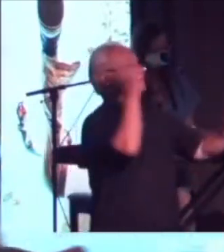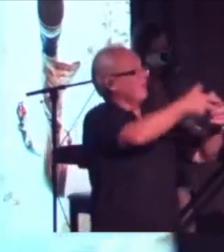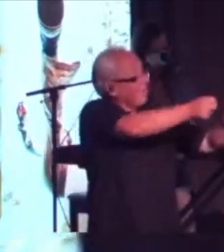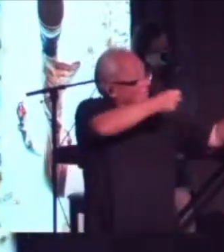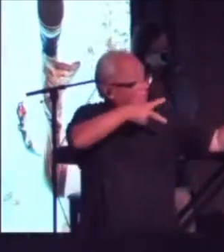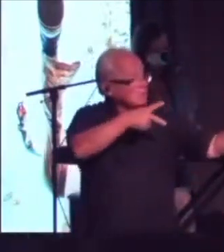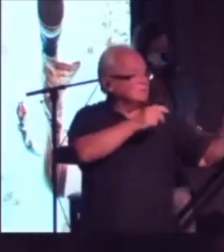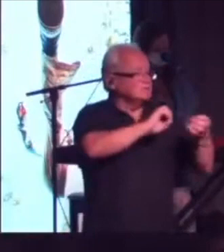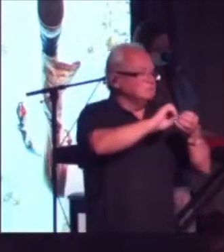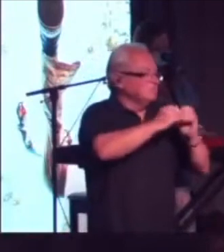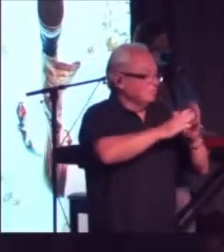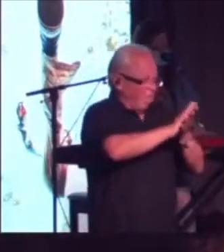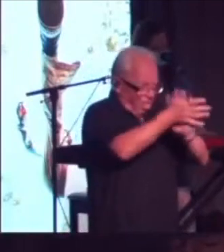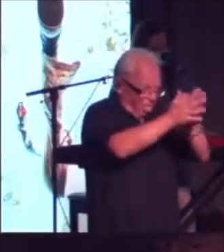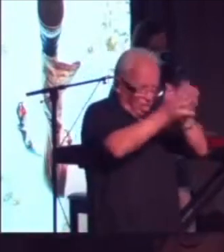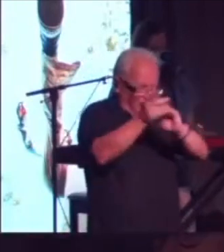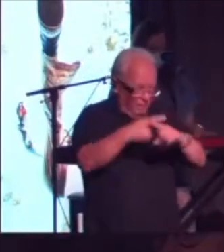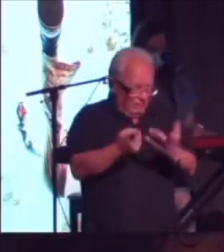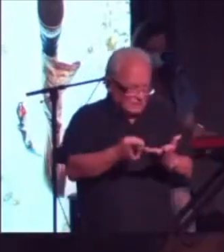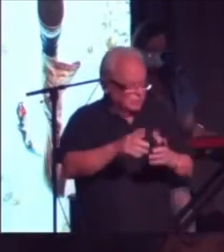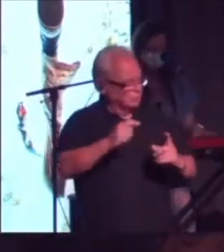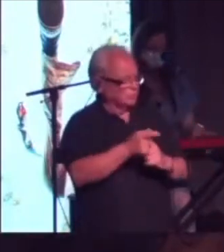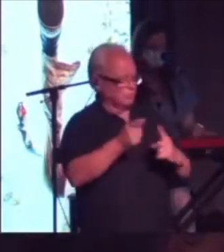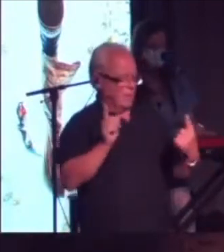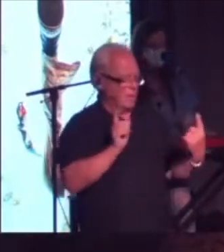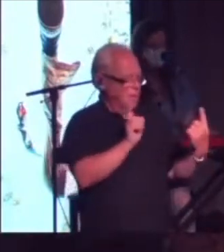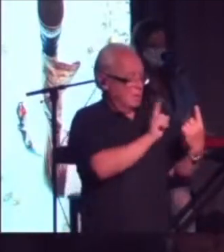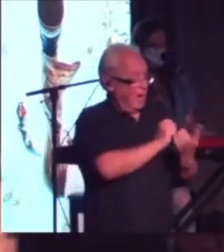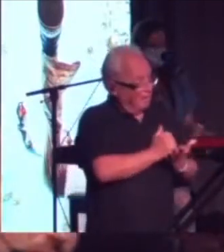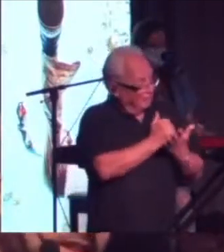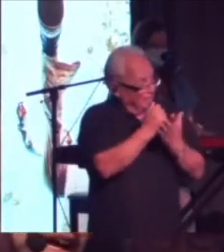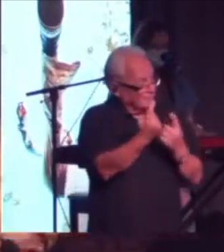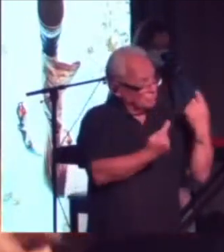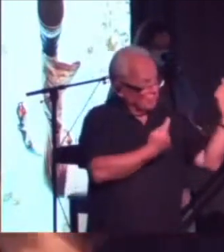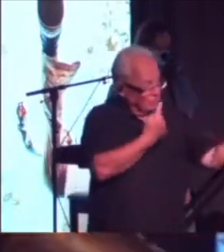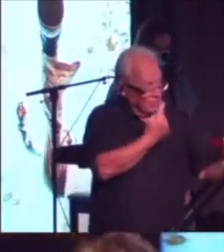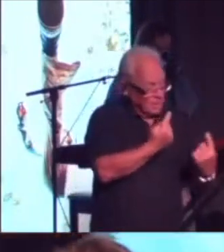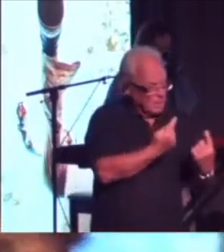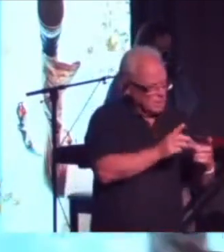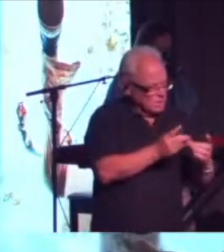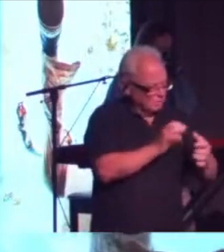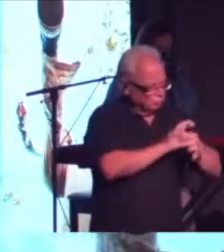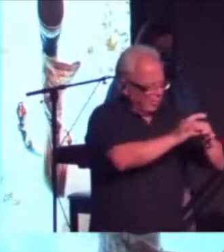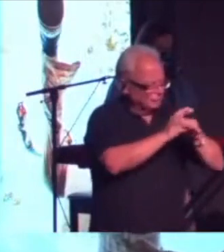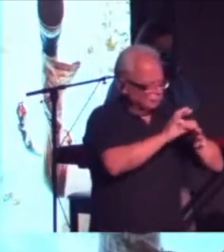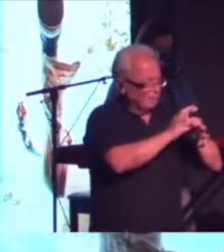and causing death. And instead of propelling you forward, some relationships like that will cause you to retreat